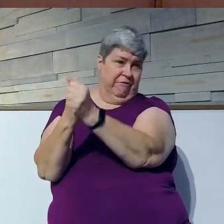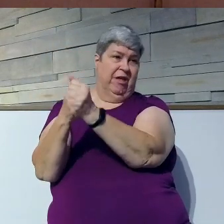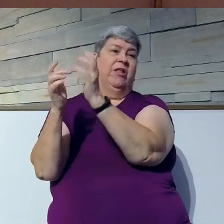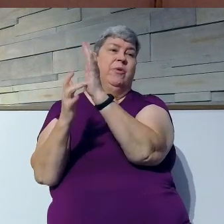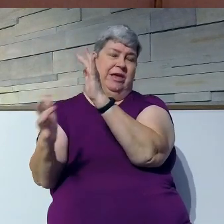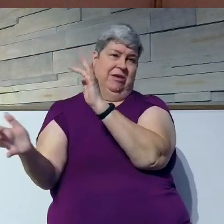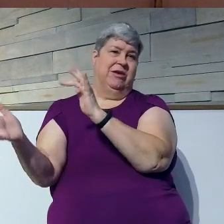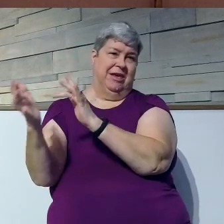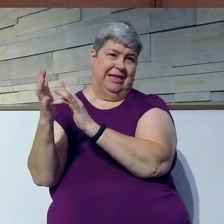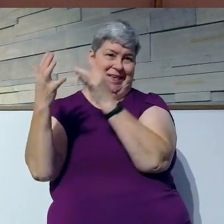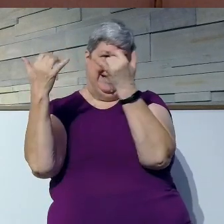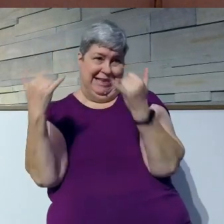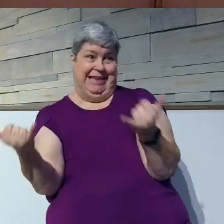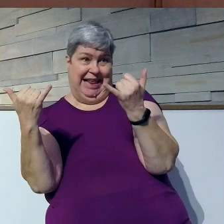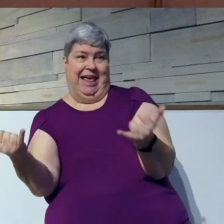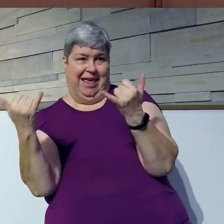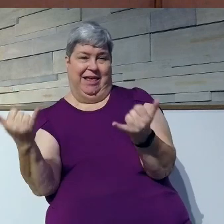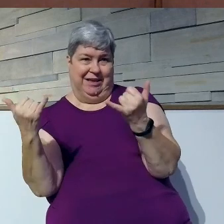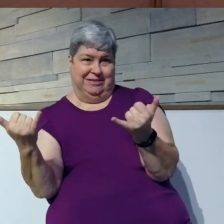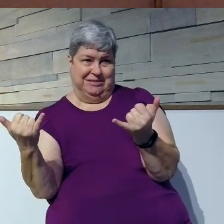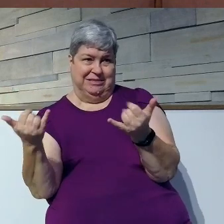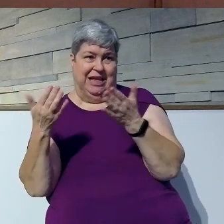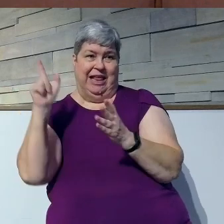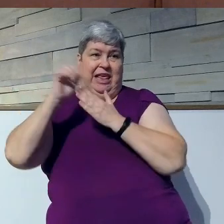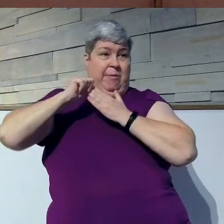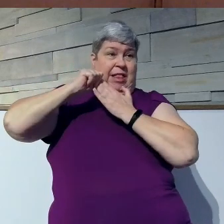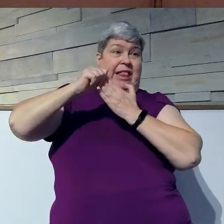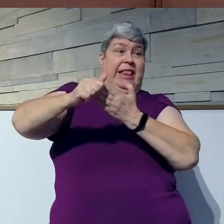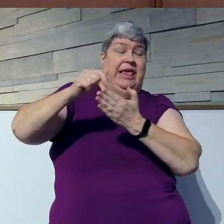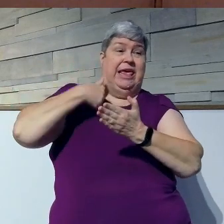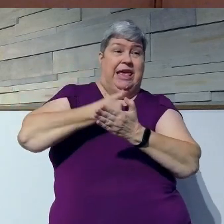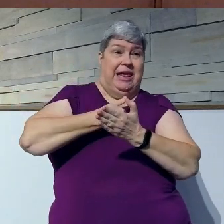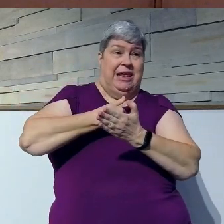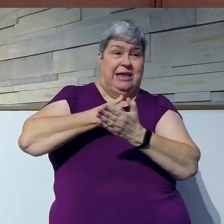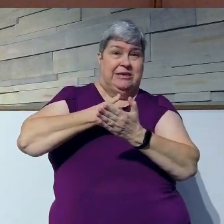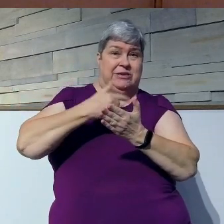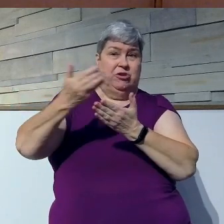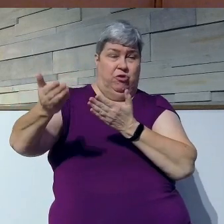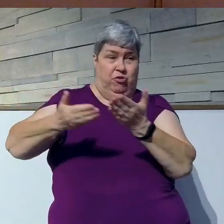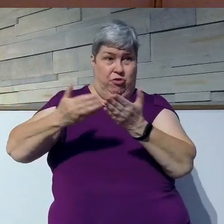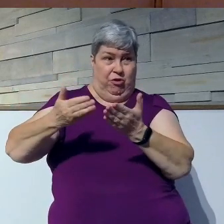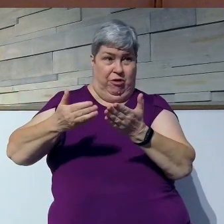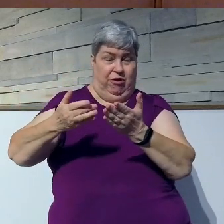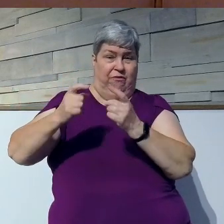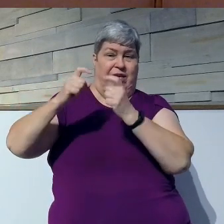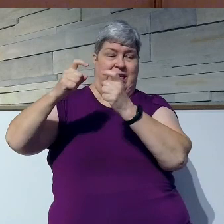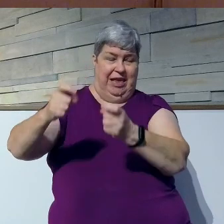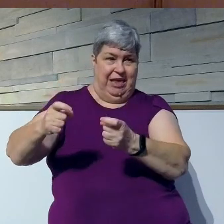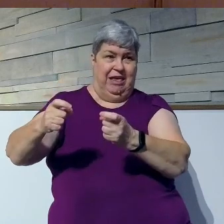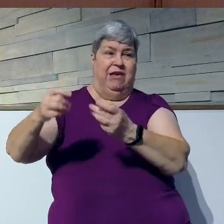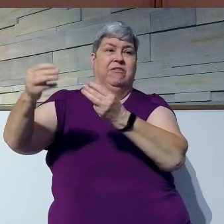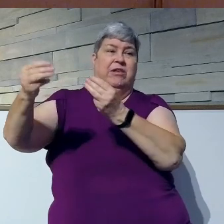Jesus today, by letting him lead us into service, into giving,